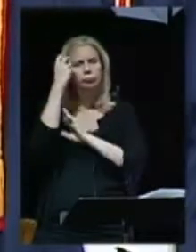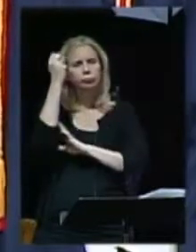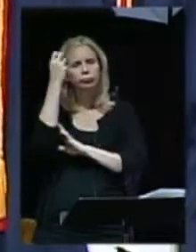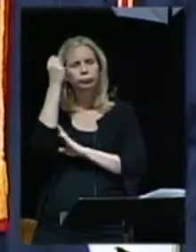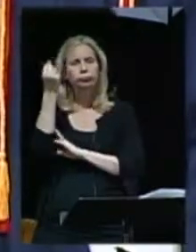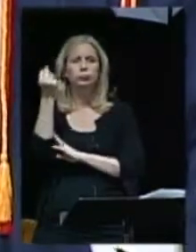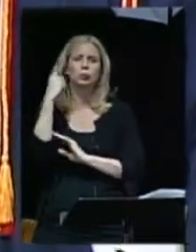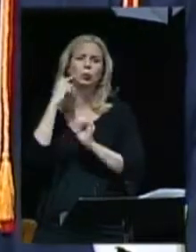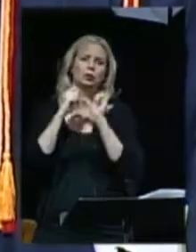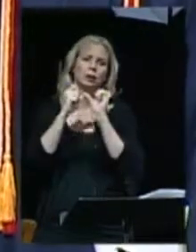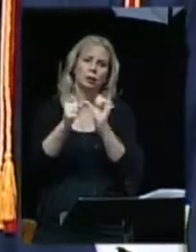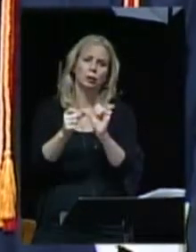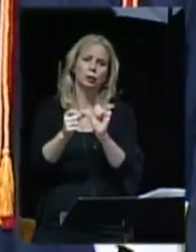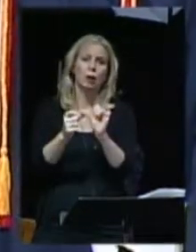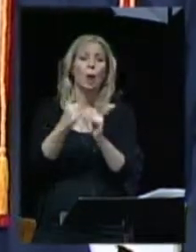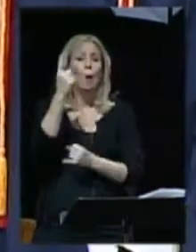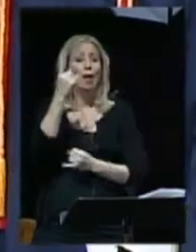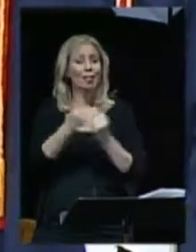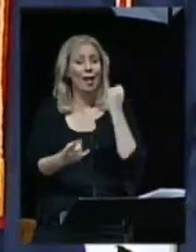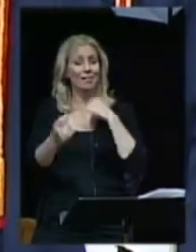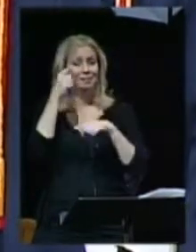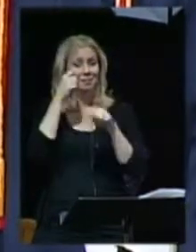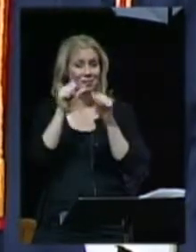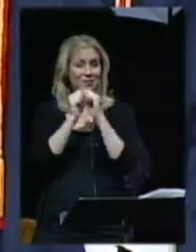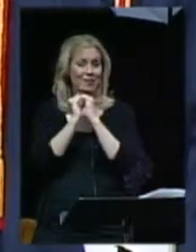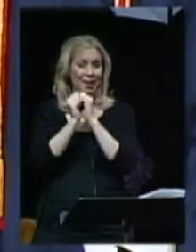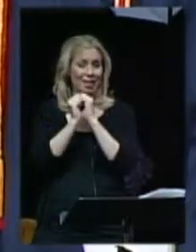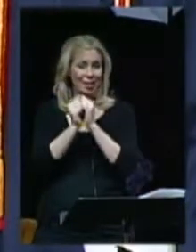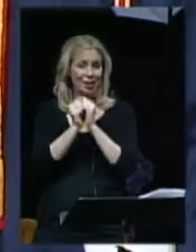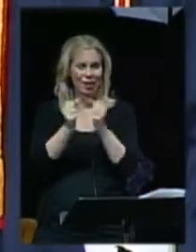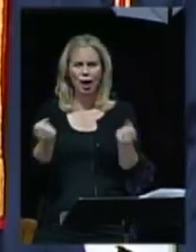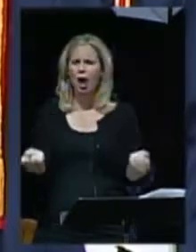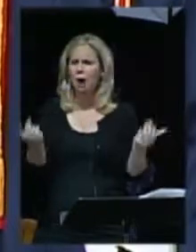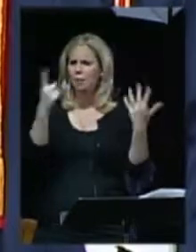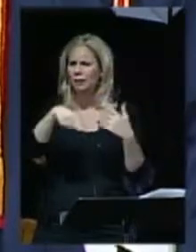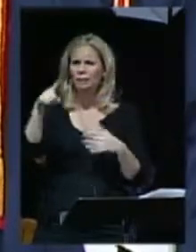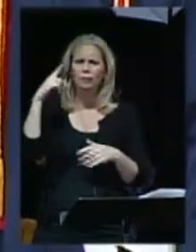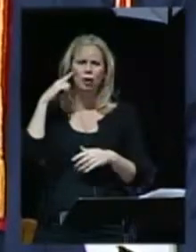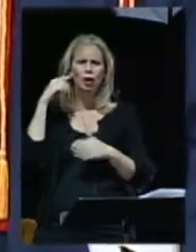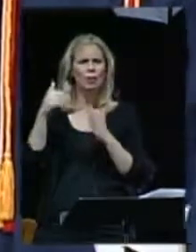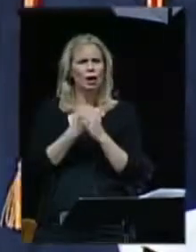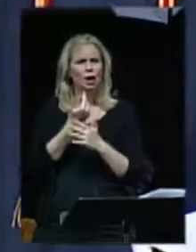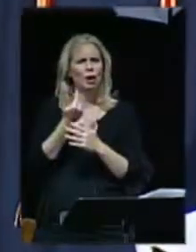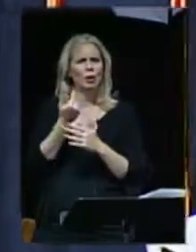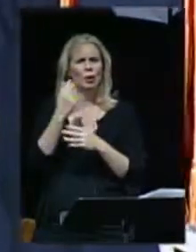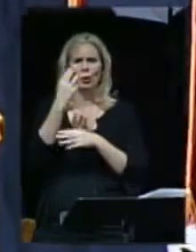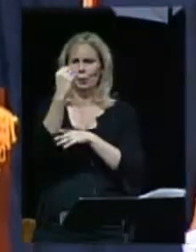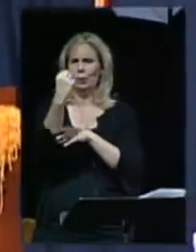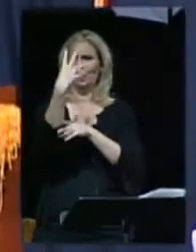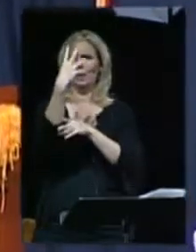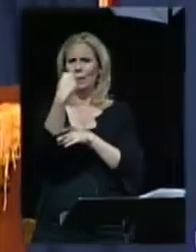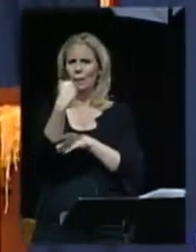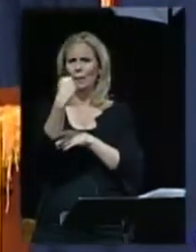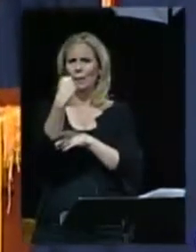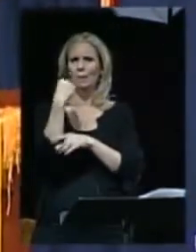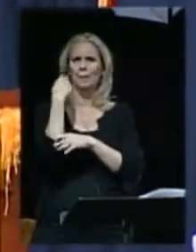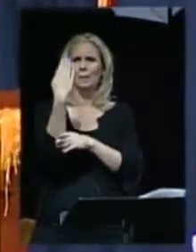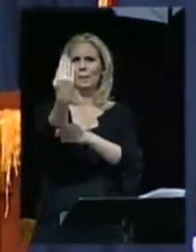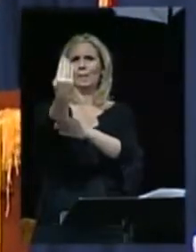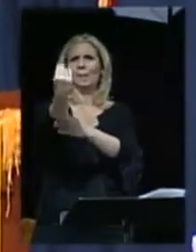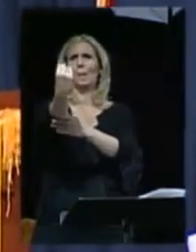now, it's time to make one last memory together. How many of you have heard of the new selfie stick invention? I'm sure our class